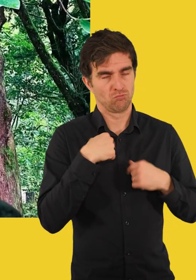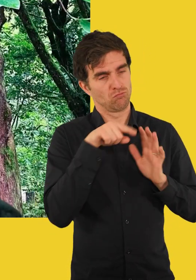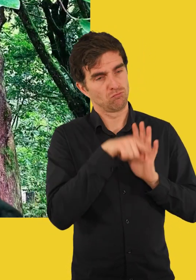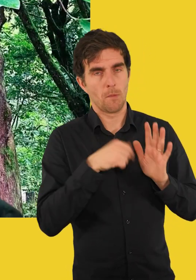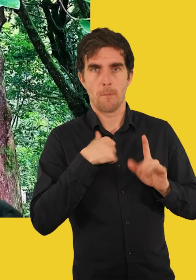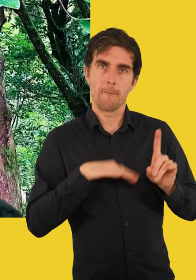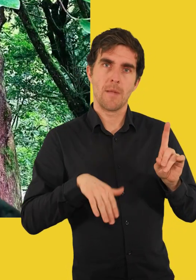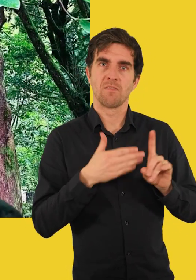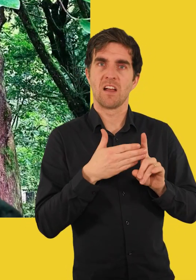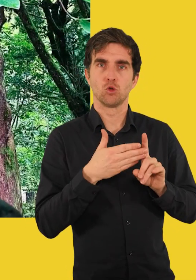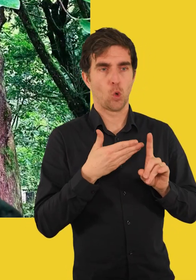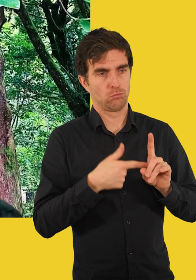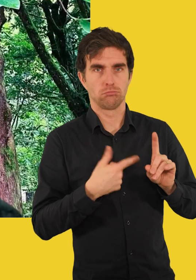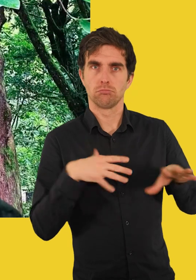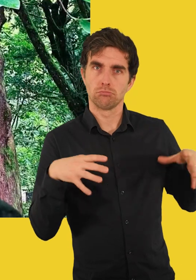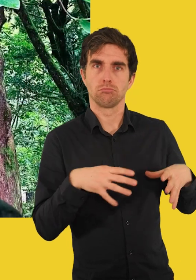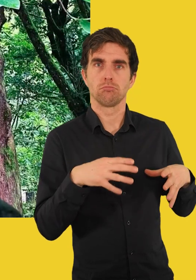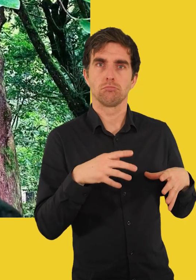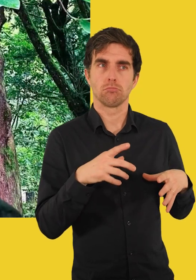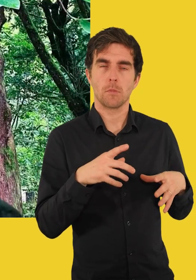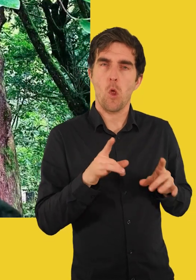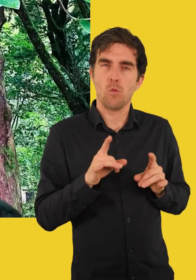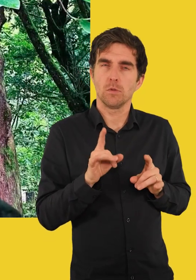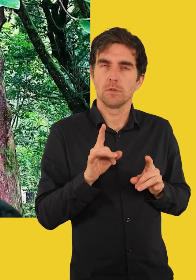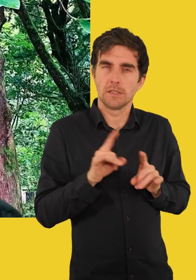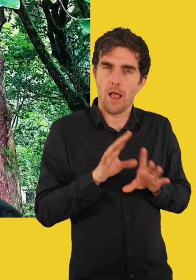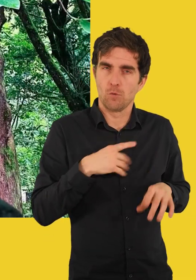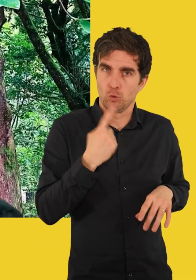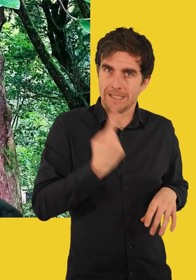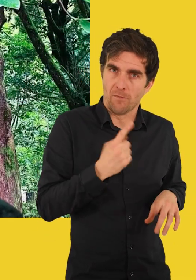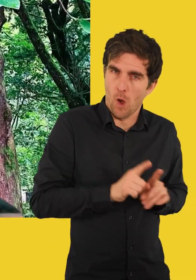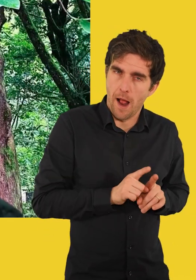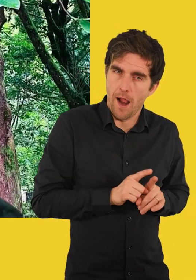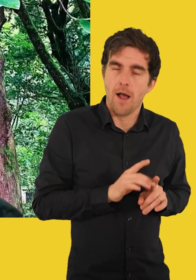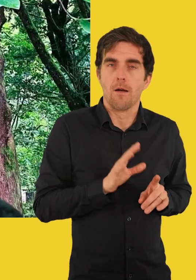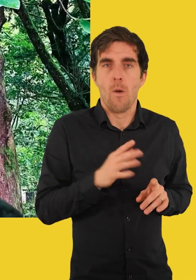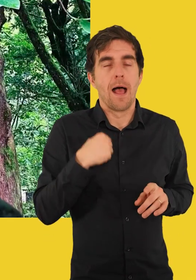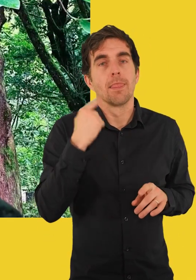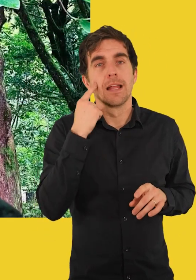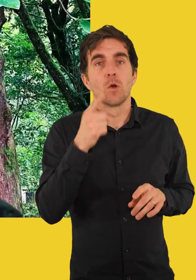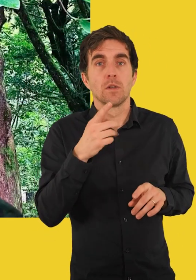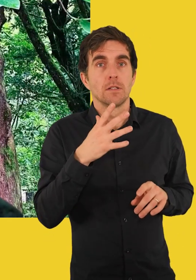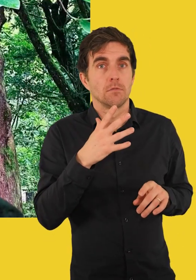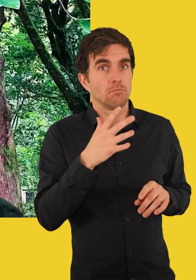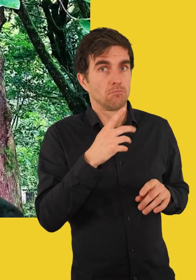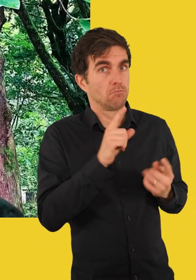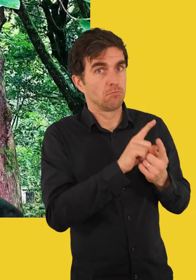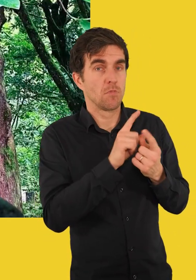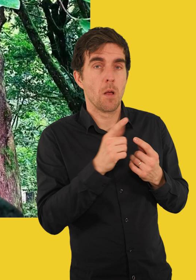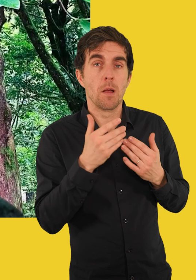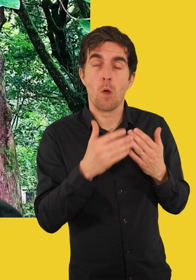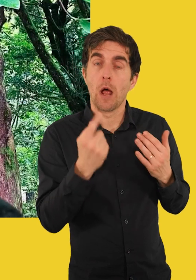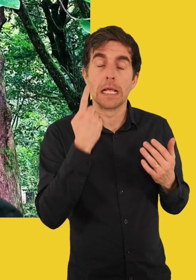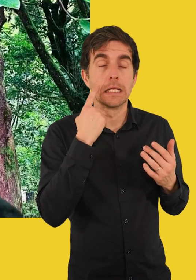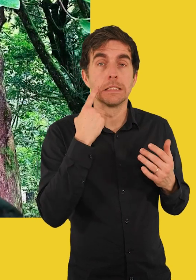your values and what your boundaries are, like in a group, but also like personally for you. And that, when you found your people, that becomes an